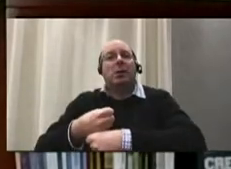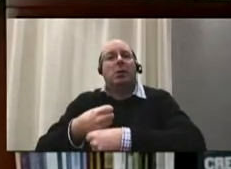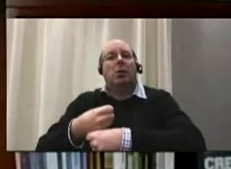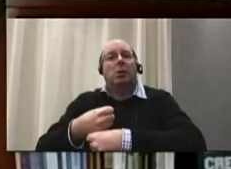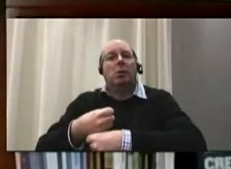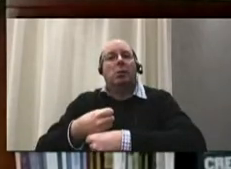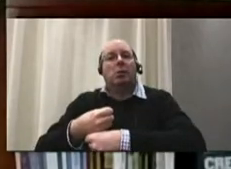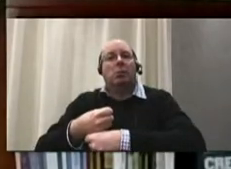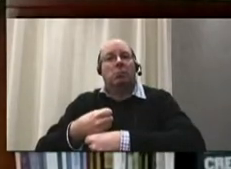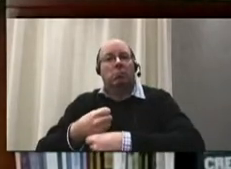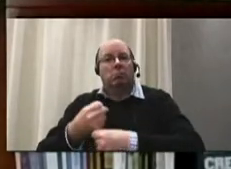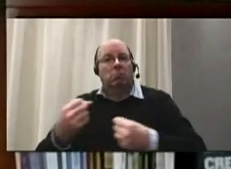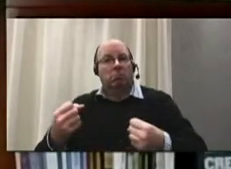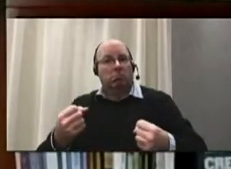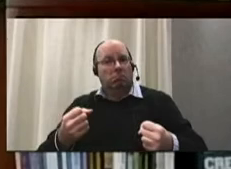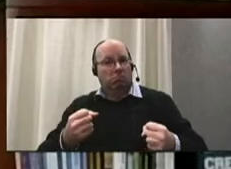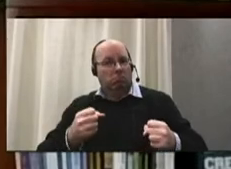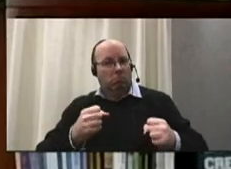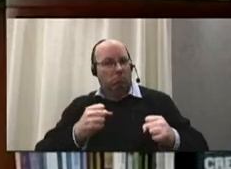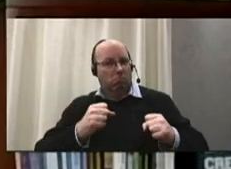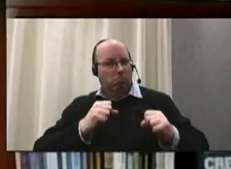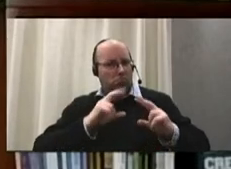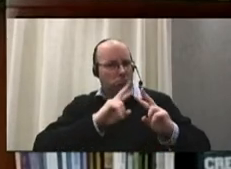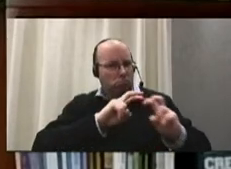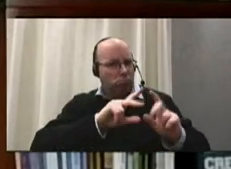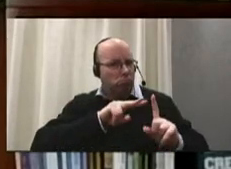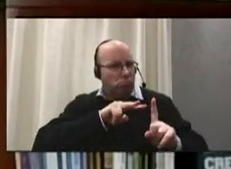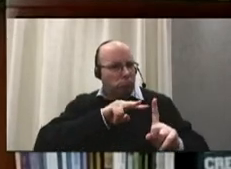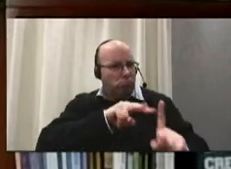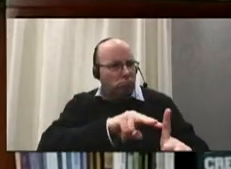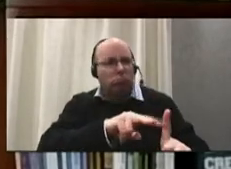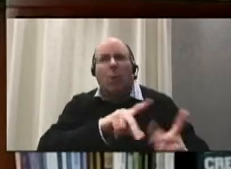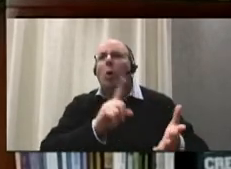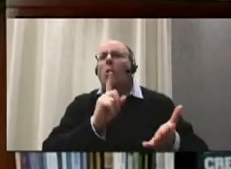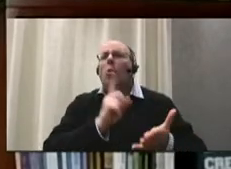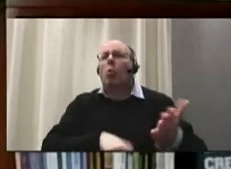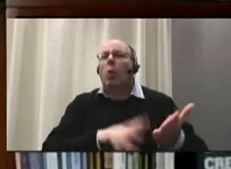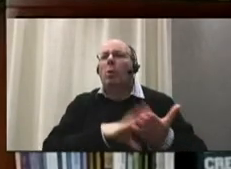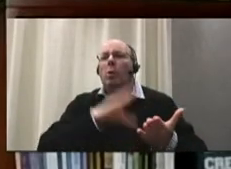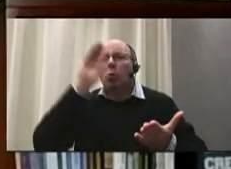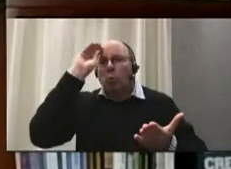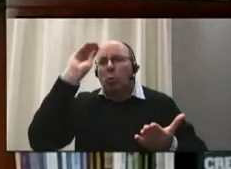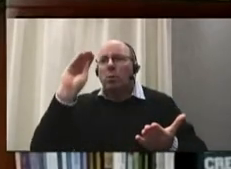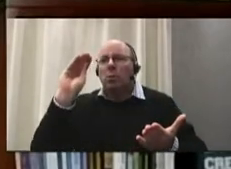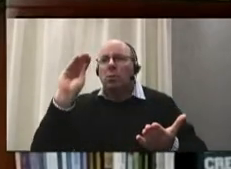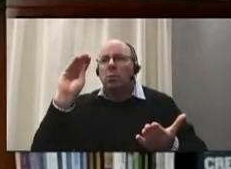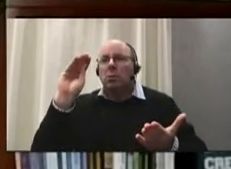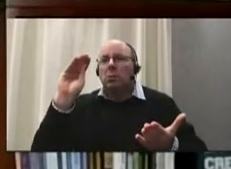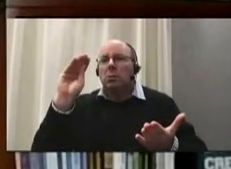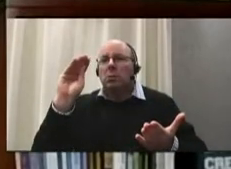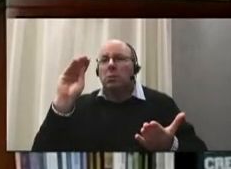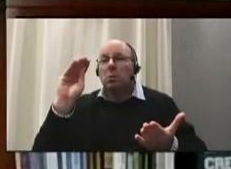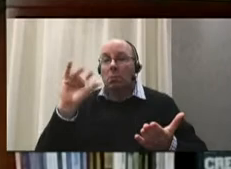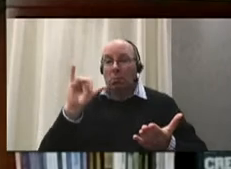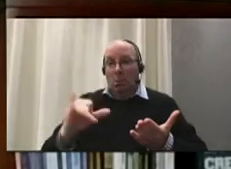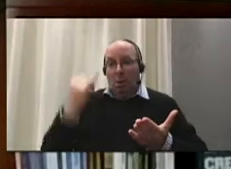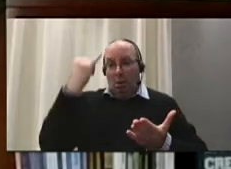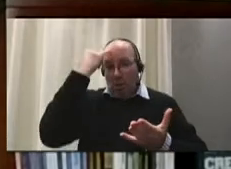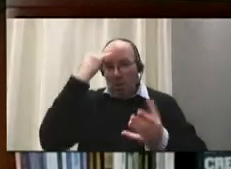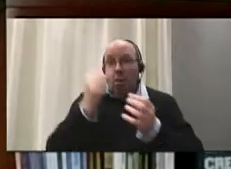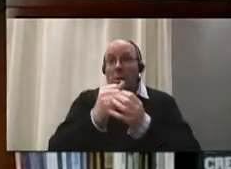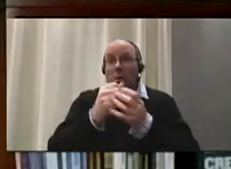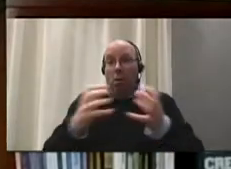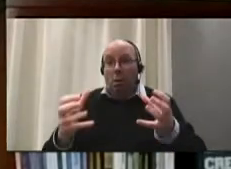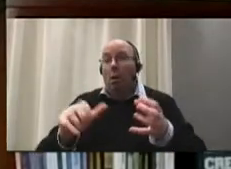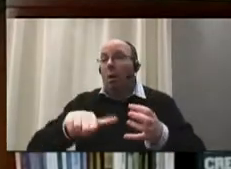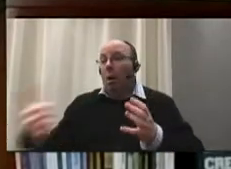what does that data say to us about what we need to shift in those spaces and possibly expand? Because those are the, I use it